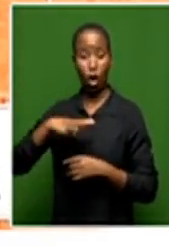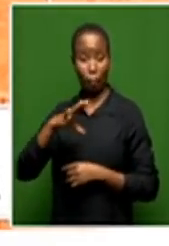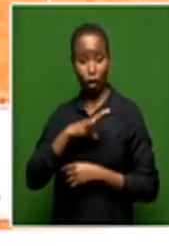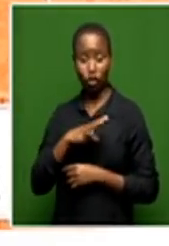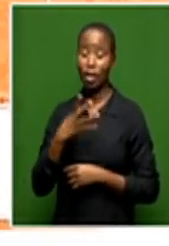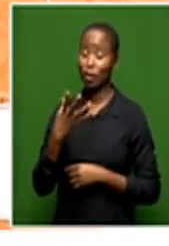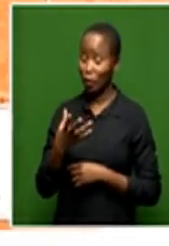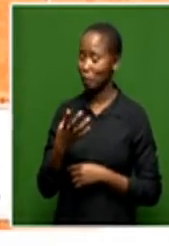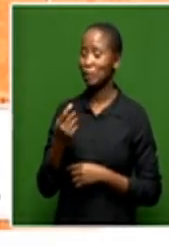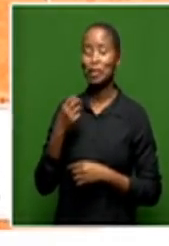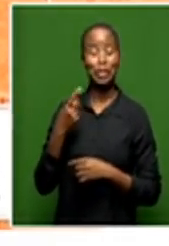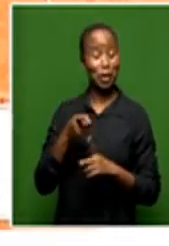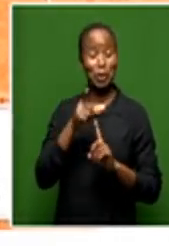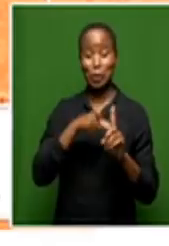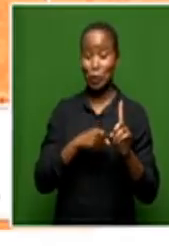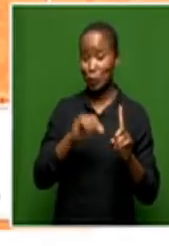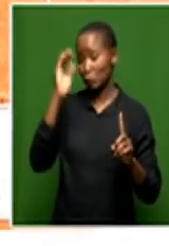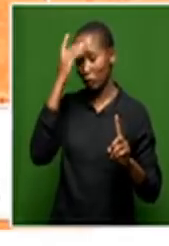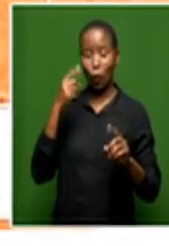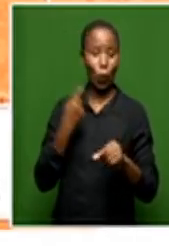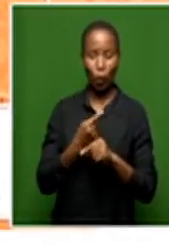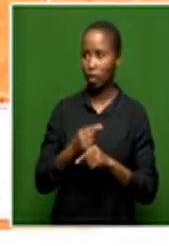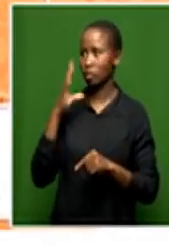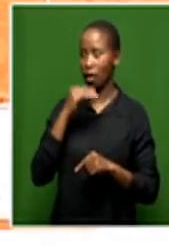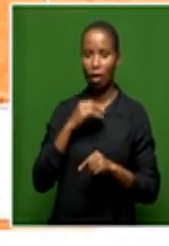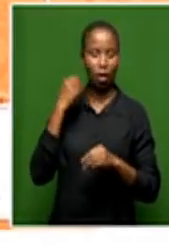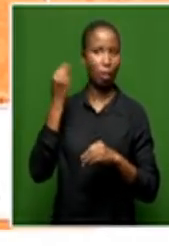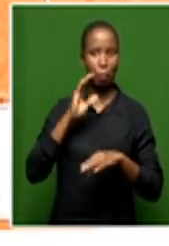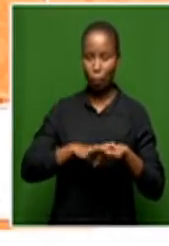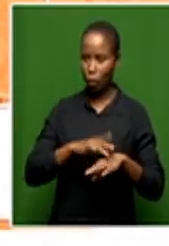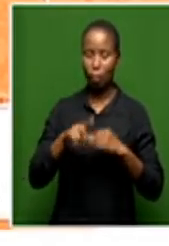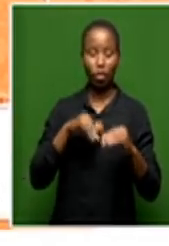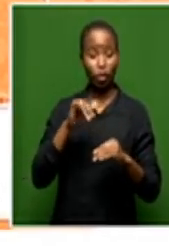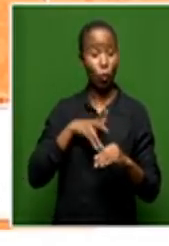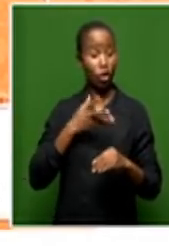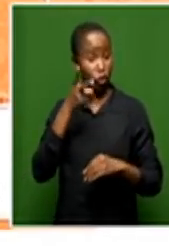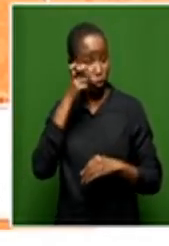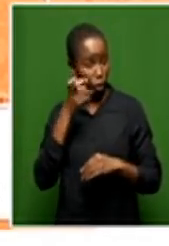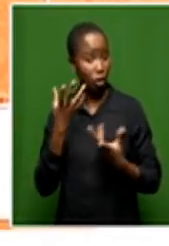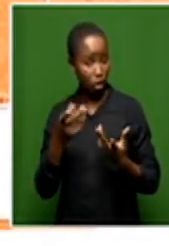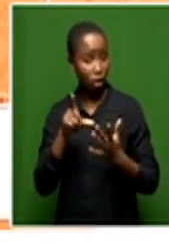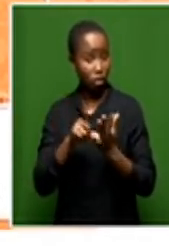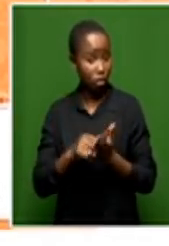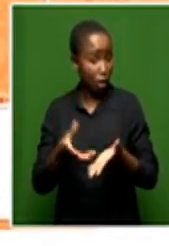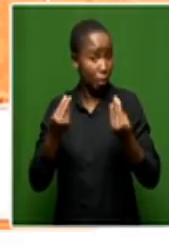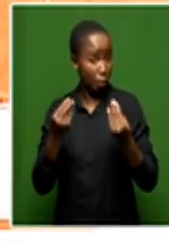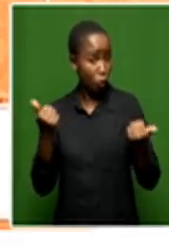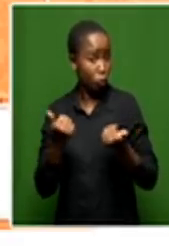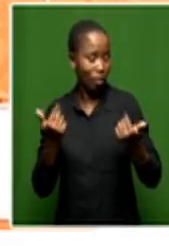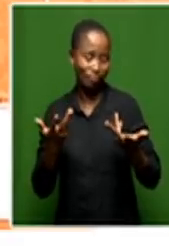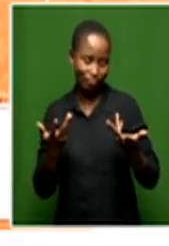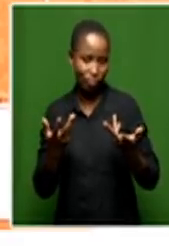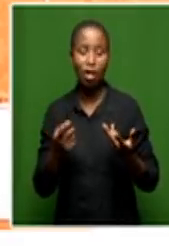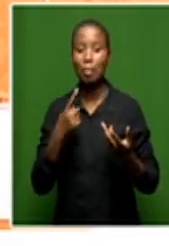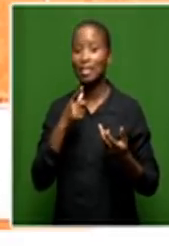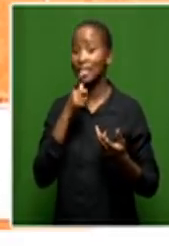in the spotlight, and I'm sure everyone wants to know, is the trial date being set today? I can tell you that there aren't any supporters here